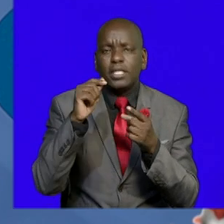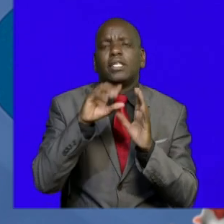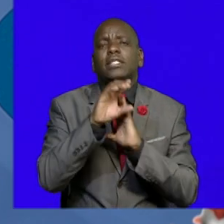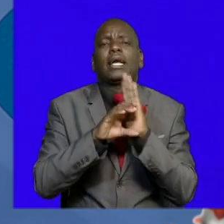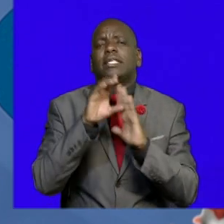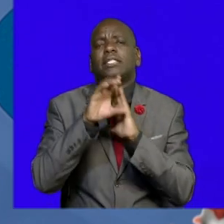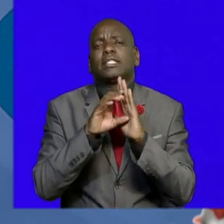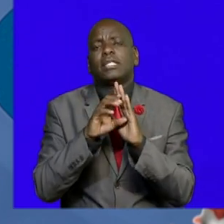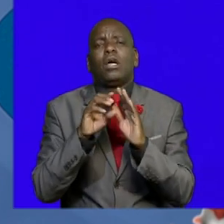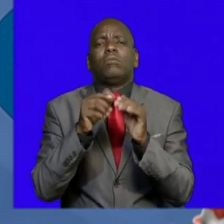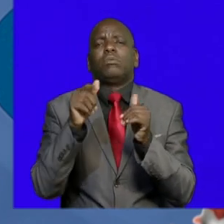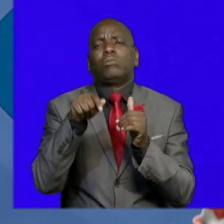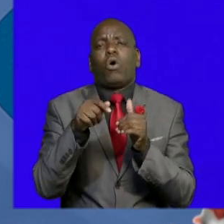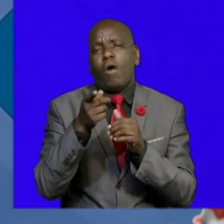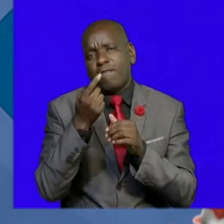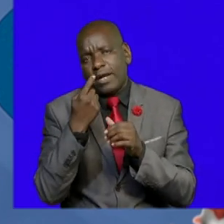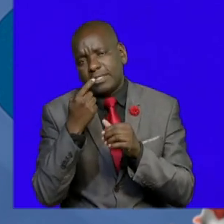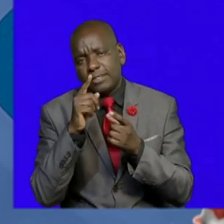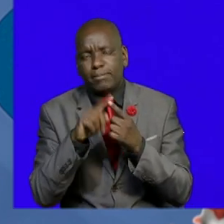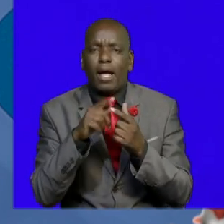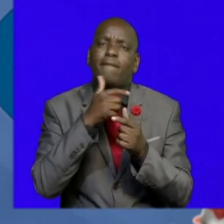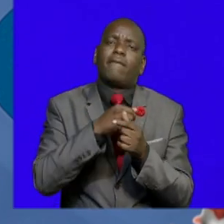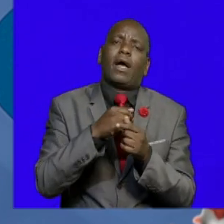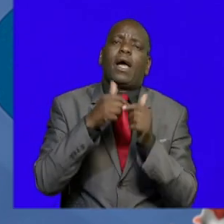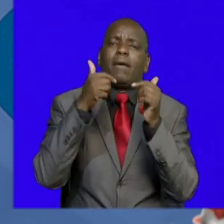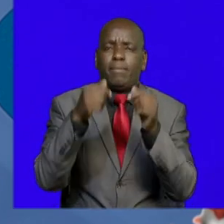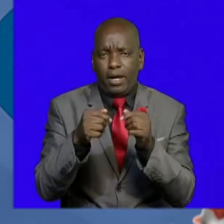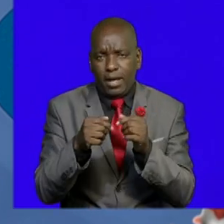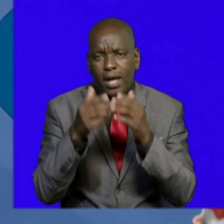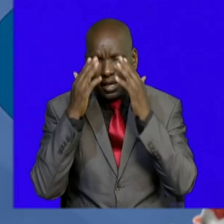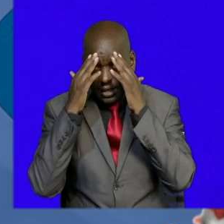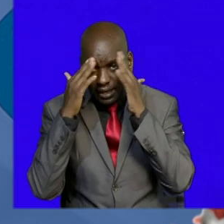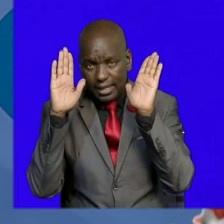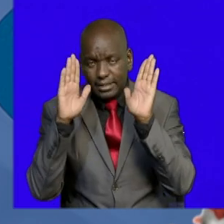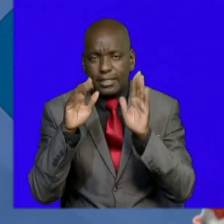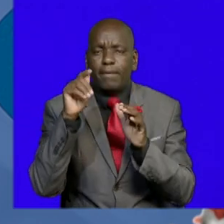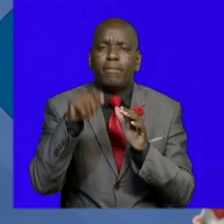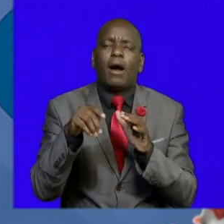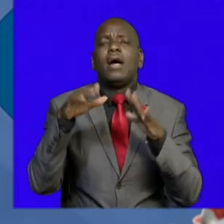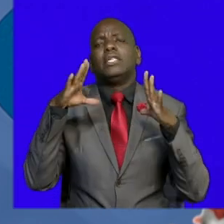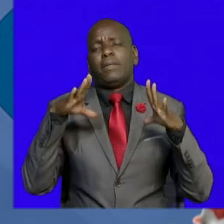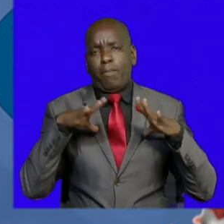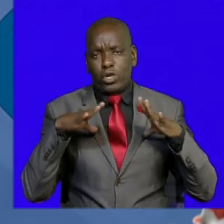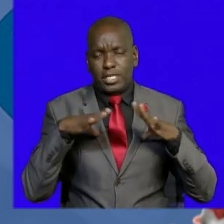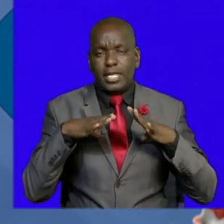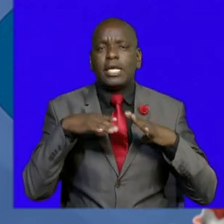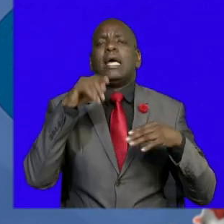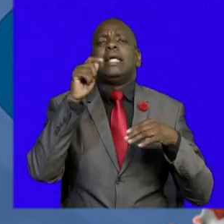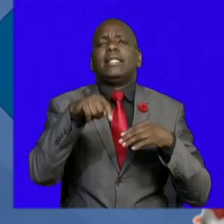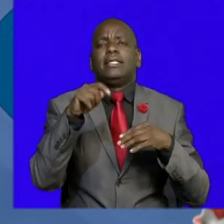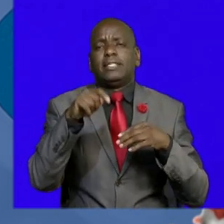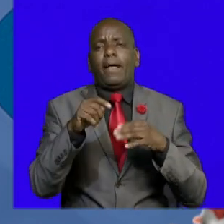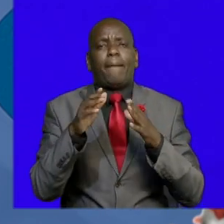country context in which the vaccines are to be introduced. Clarity on this is very important, as this